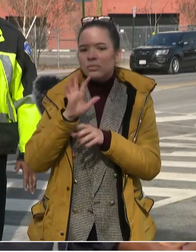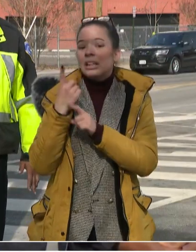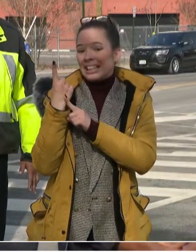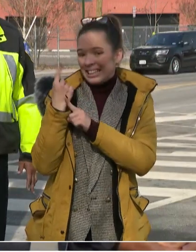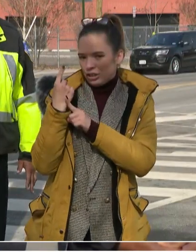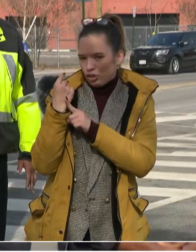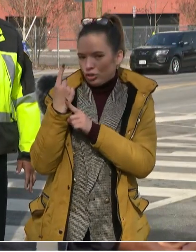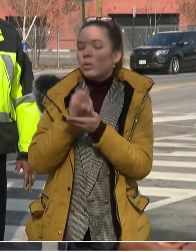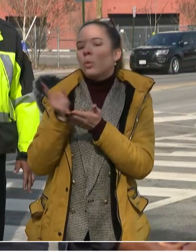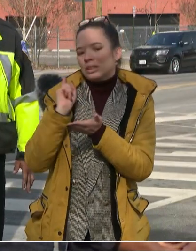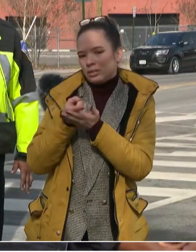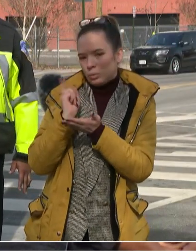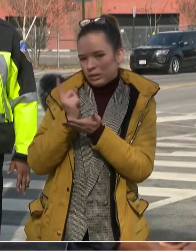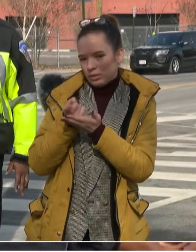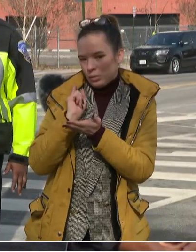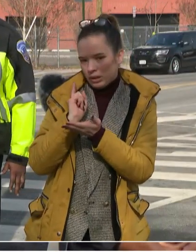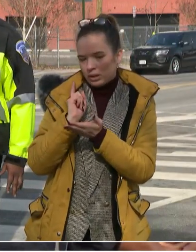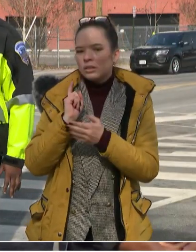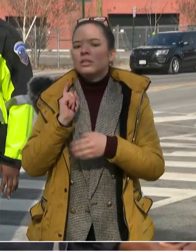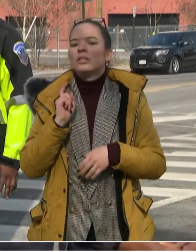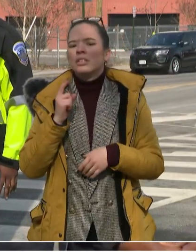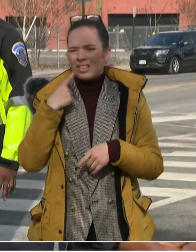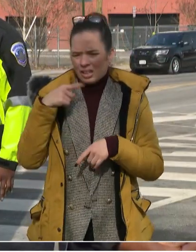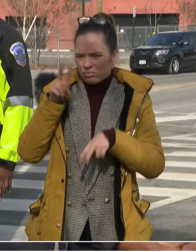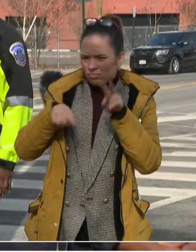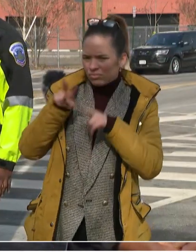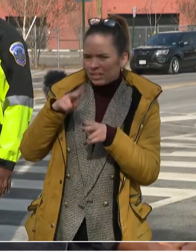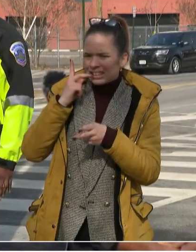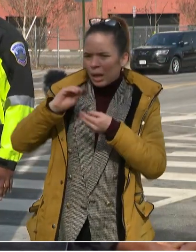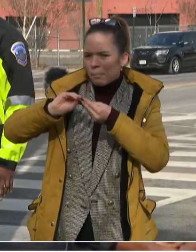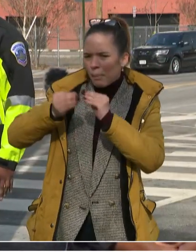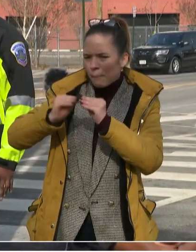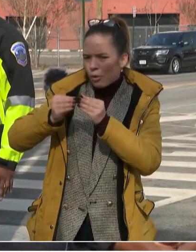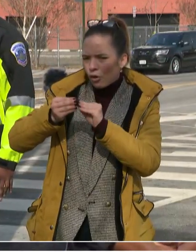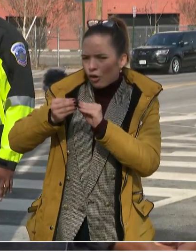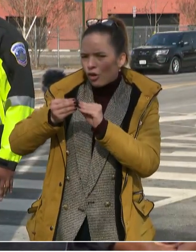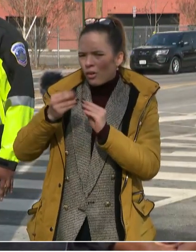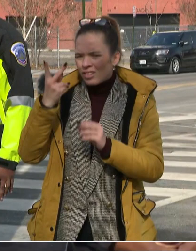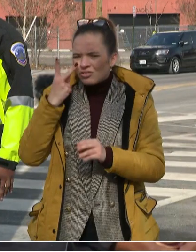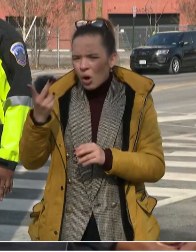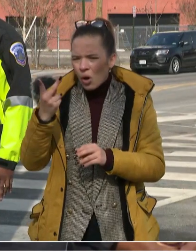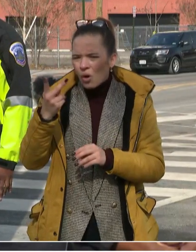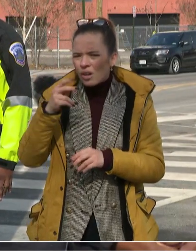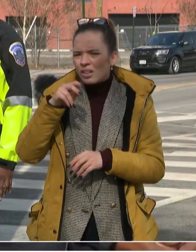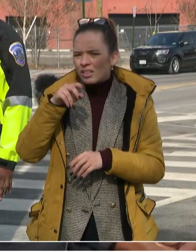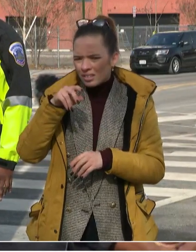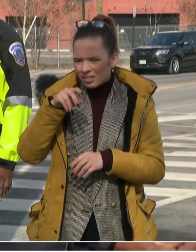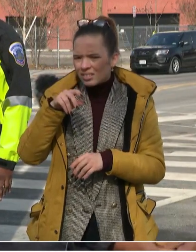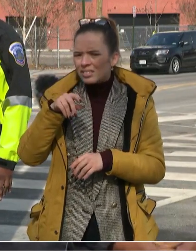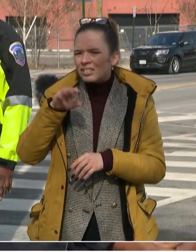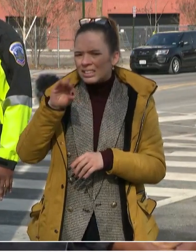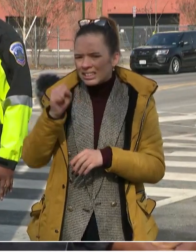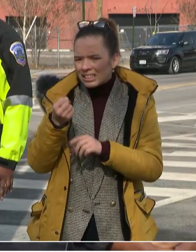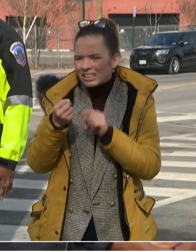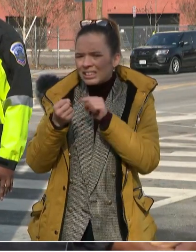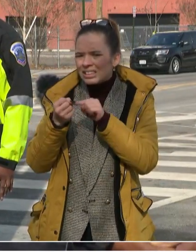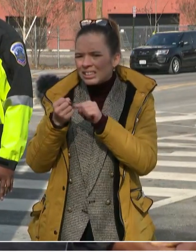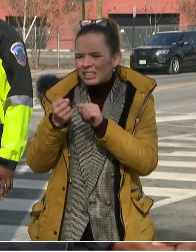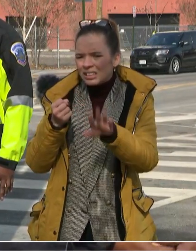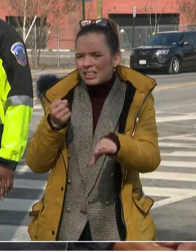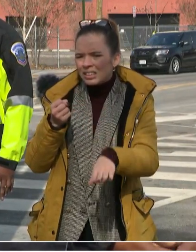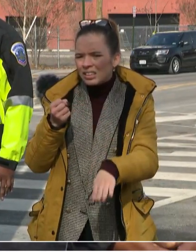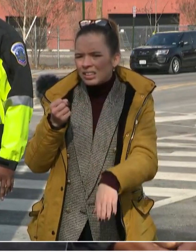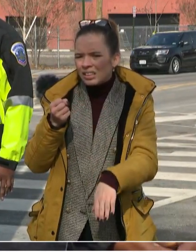statistics. And I went back to the 90s. And in the 90s, it said we had a carjacking problem. And that was